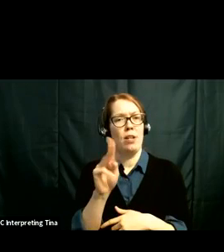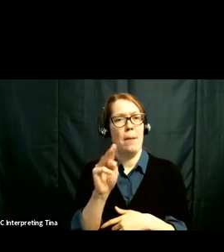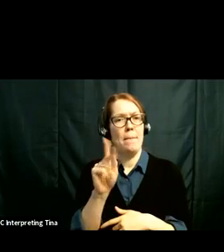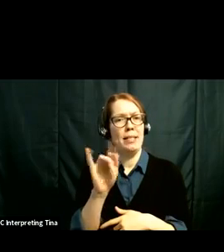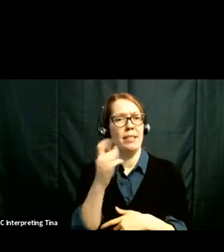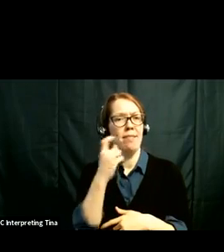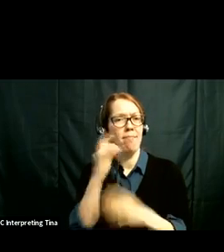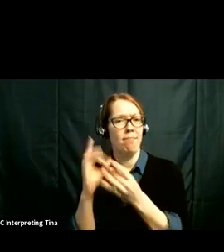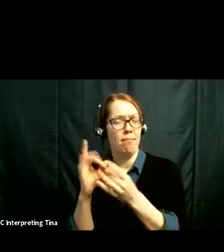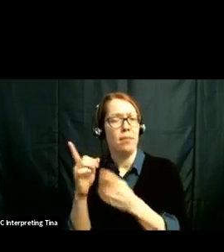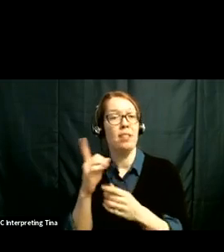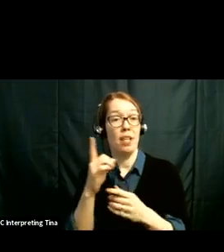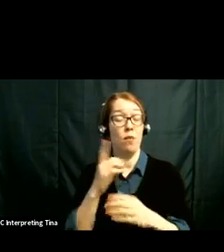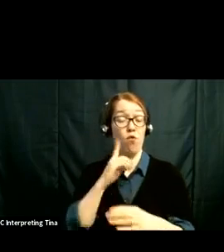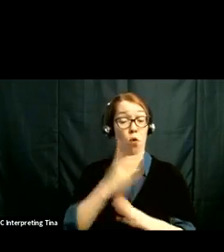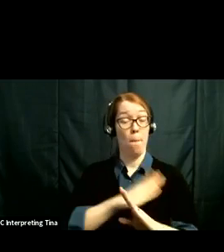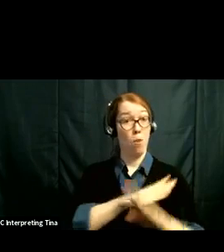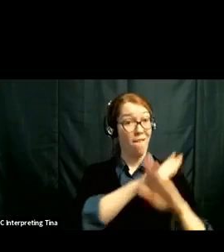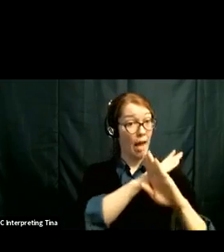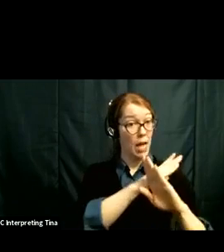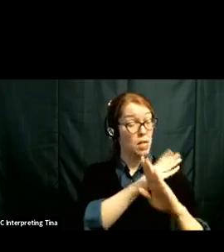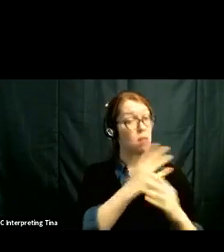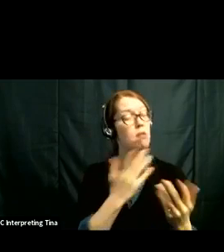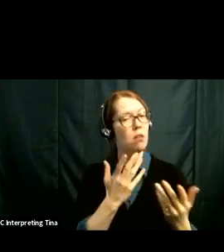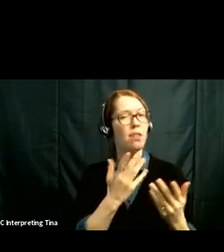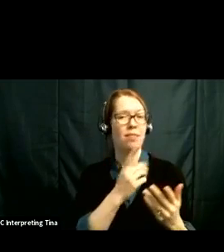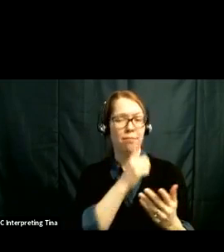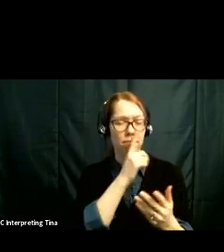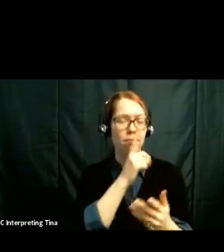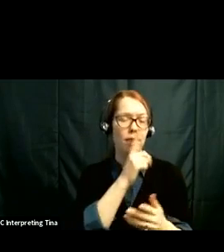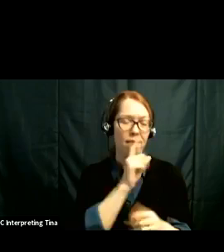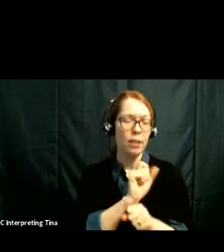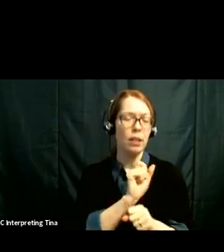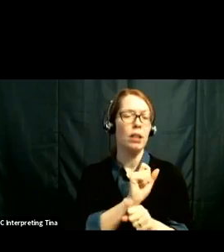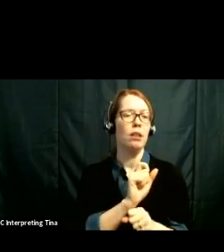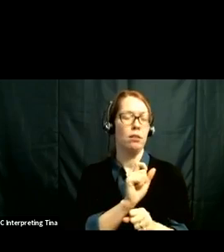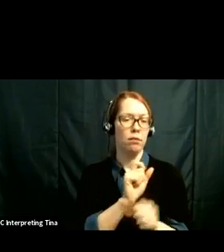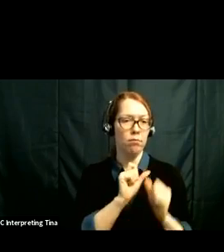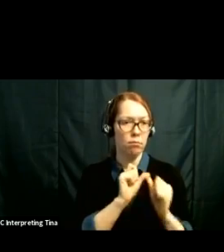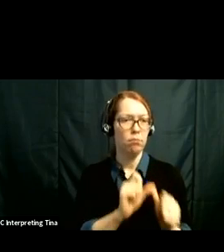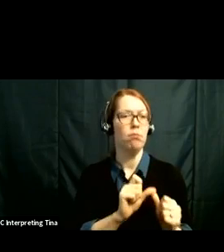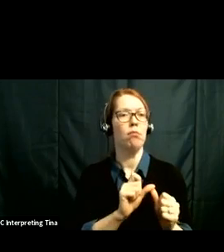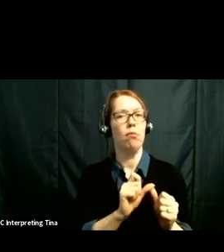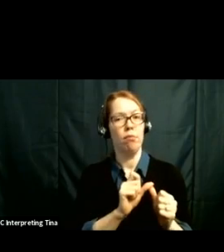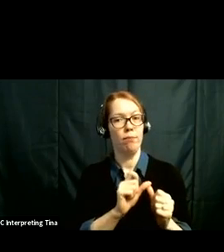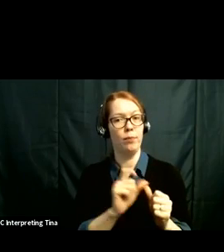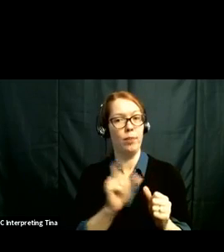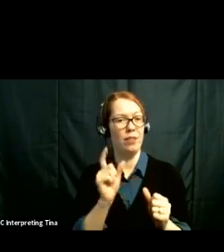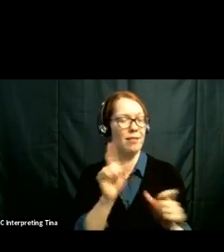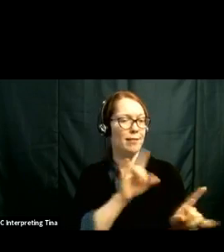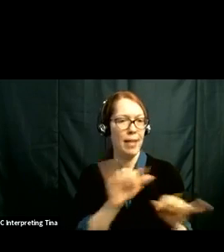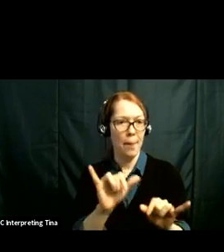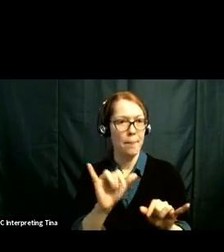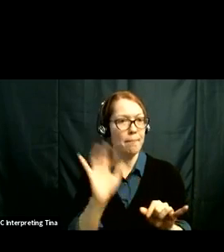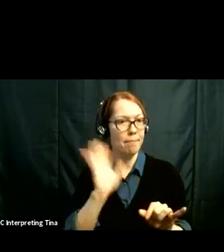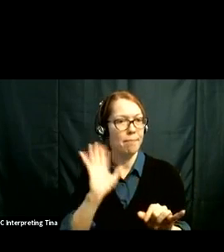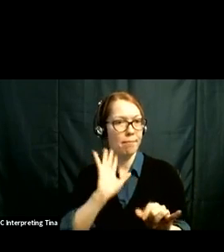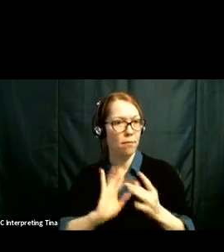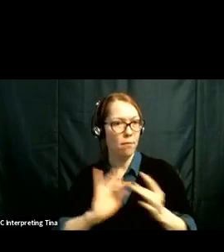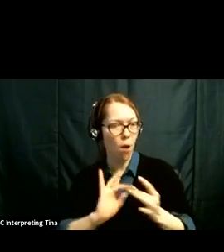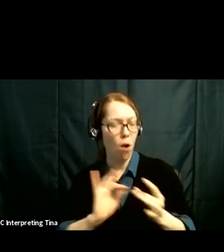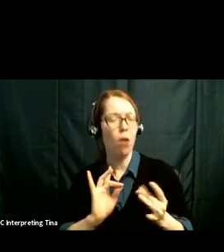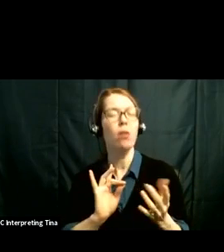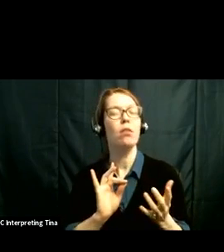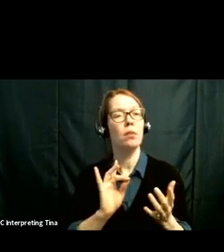terms of prevention, very definitely, what you've heard before, but